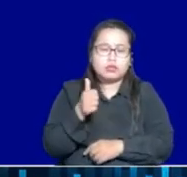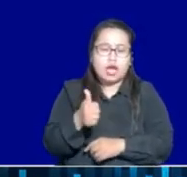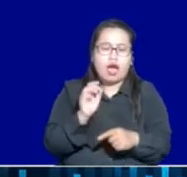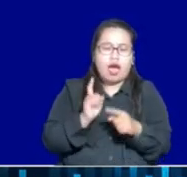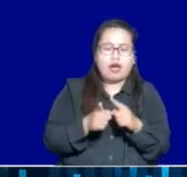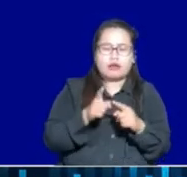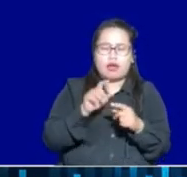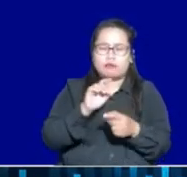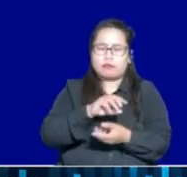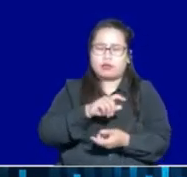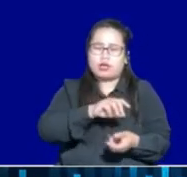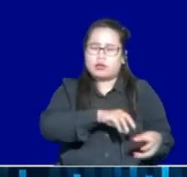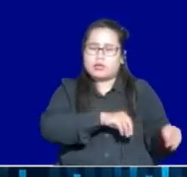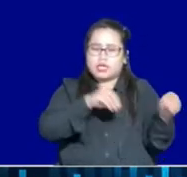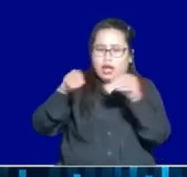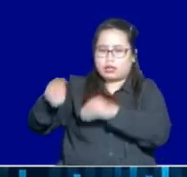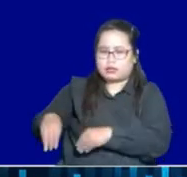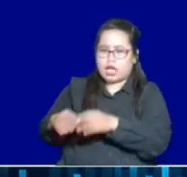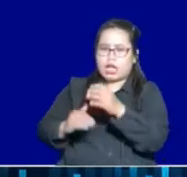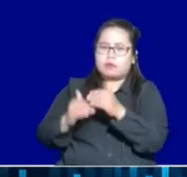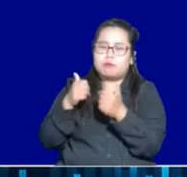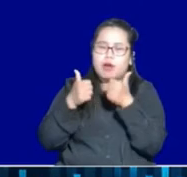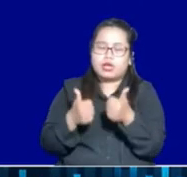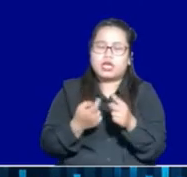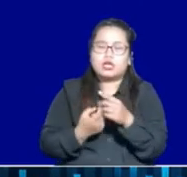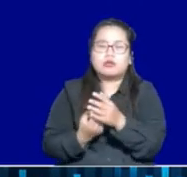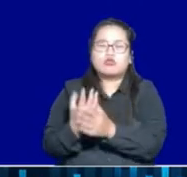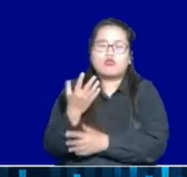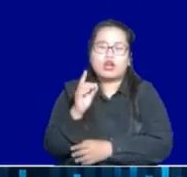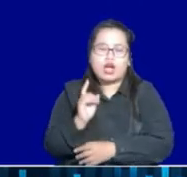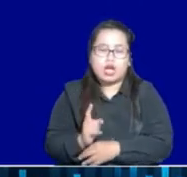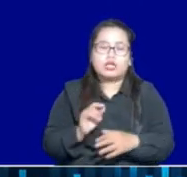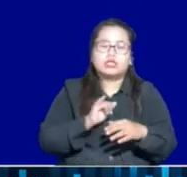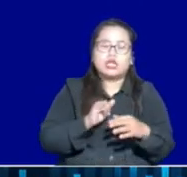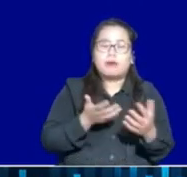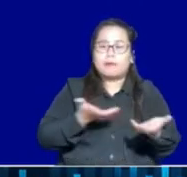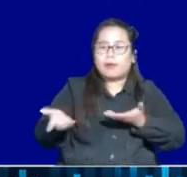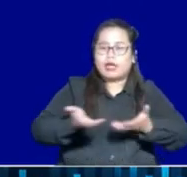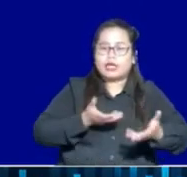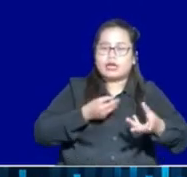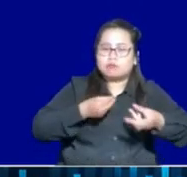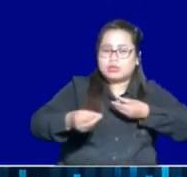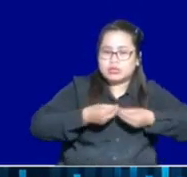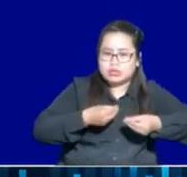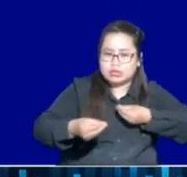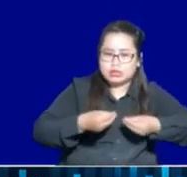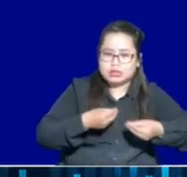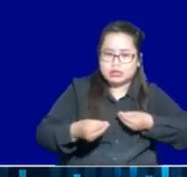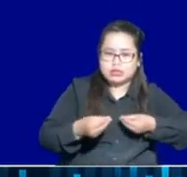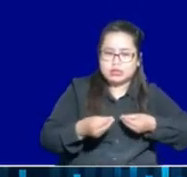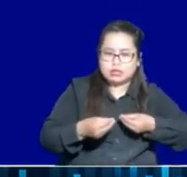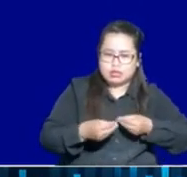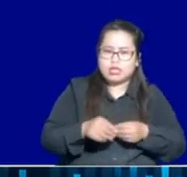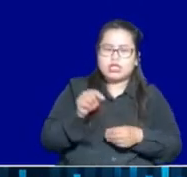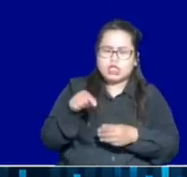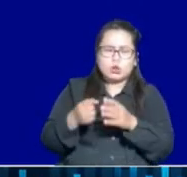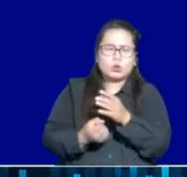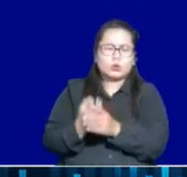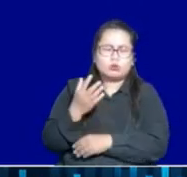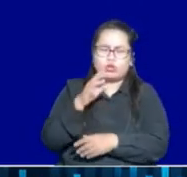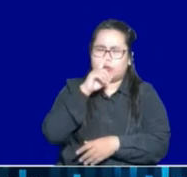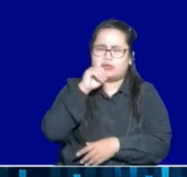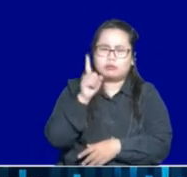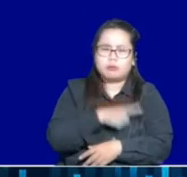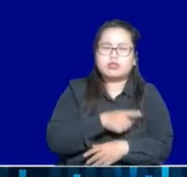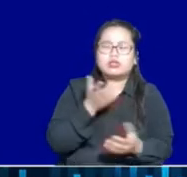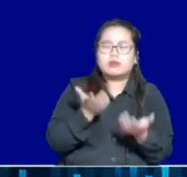see that business services have been growing much faster than the traditional sectors